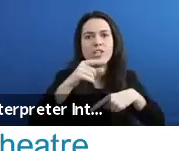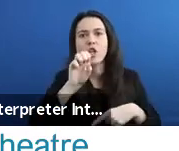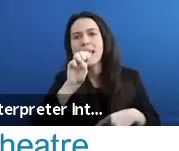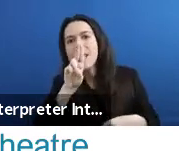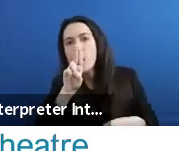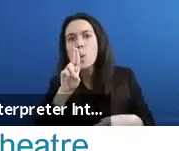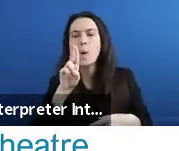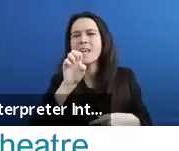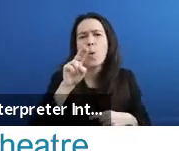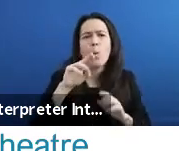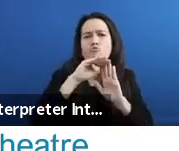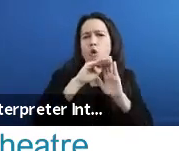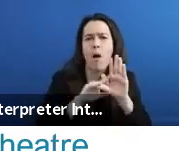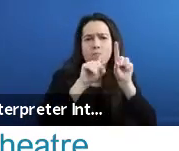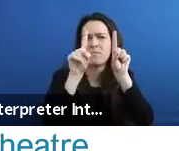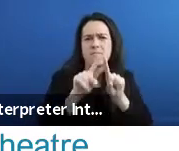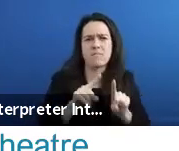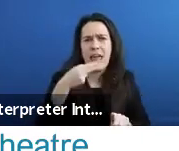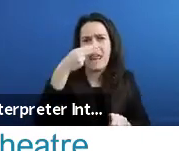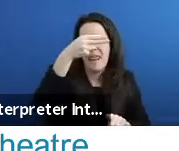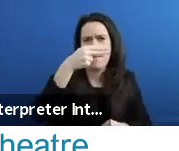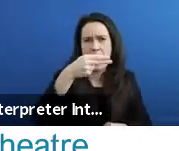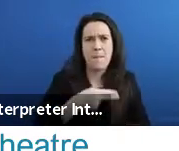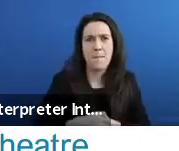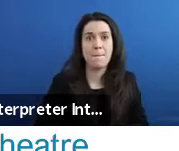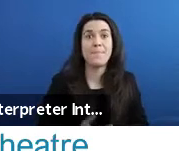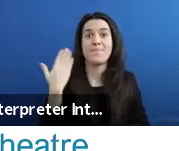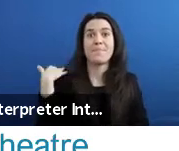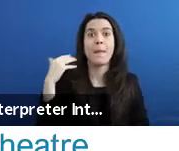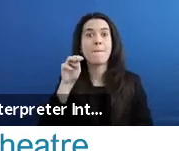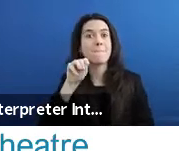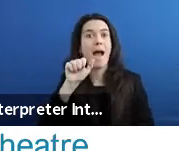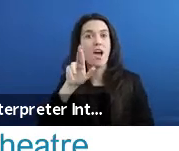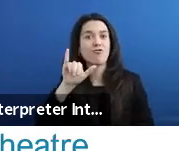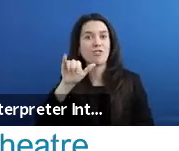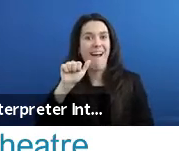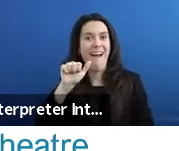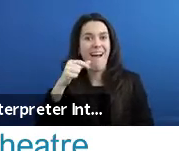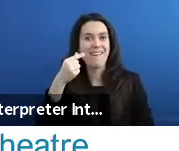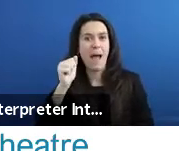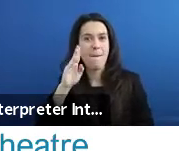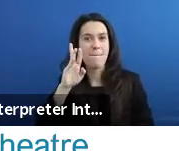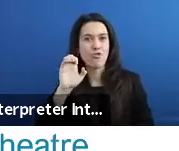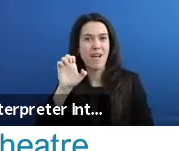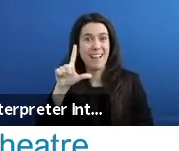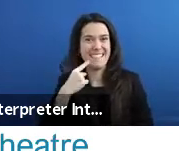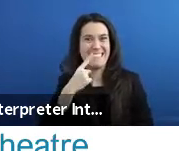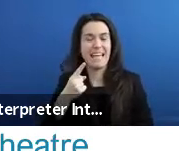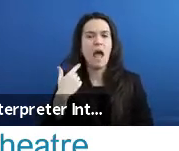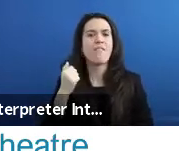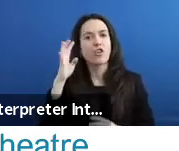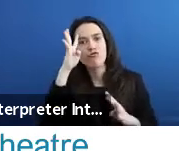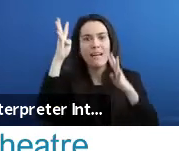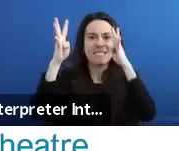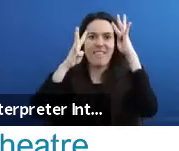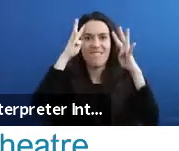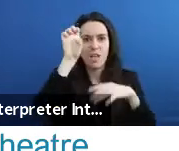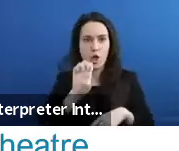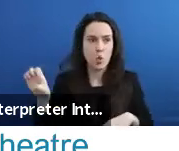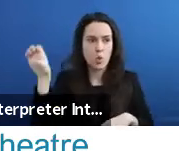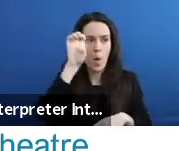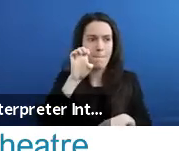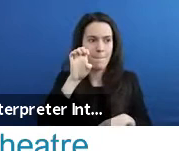funding programs. Of course, as already mentioned by Maria Gabriel, we have this Creative Europe program now with a new funding envelope, or